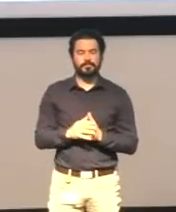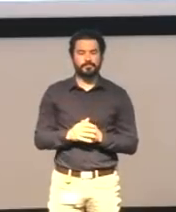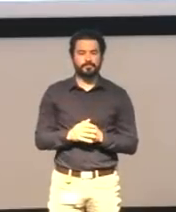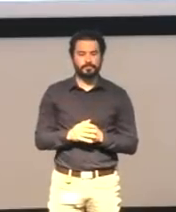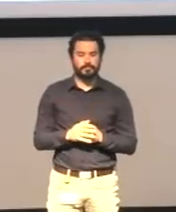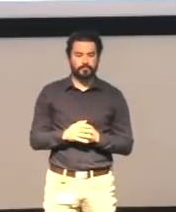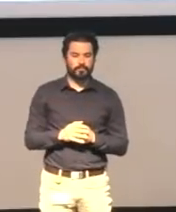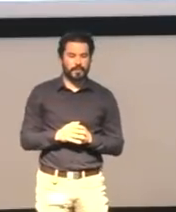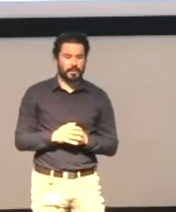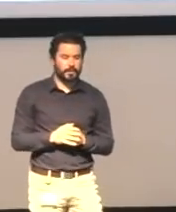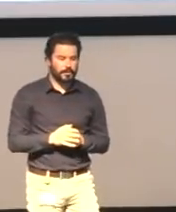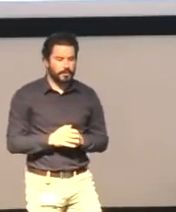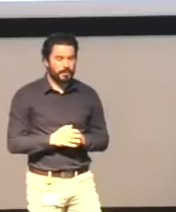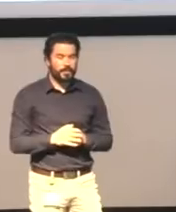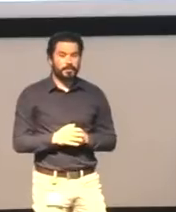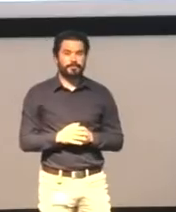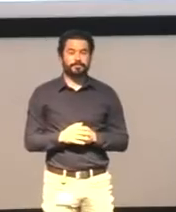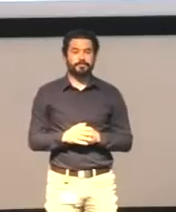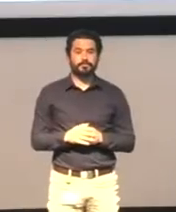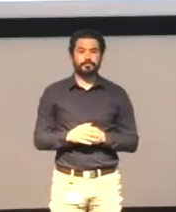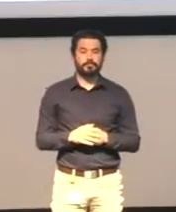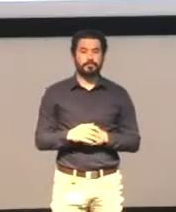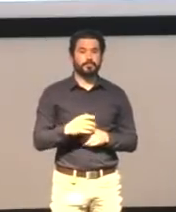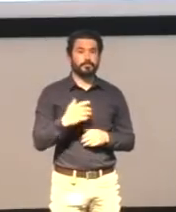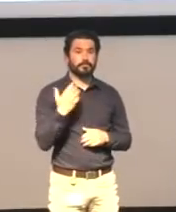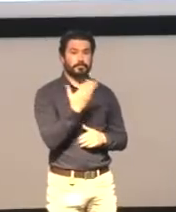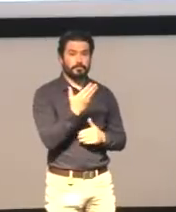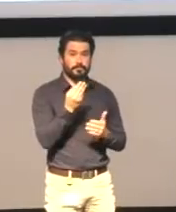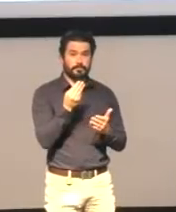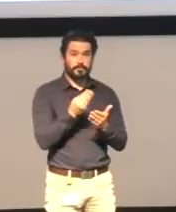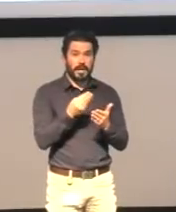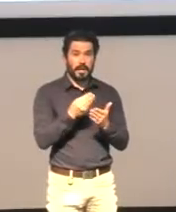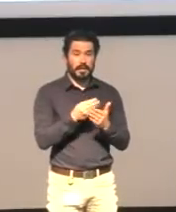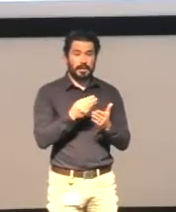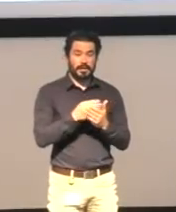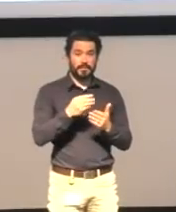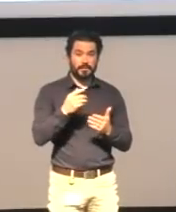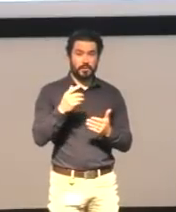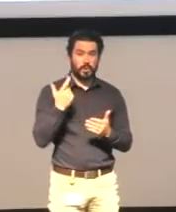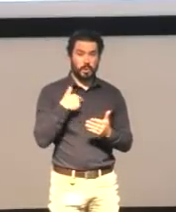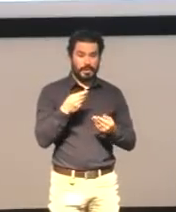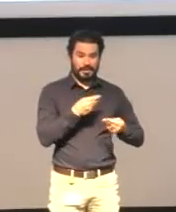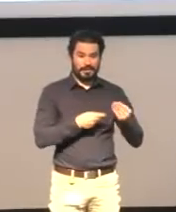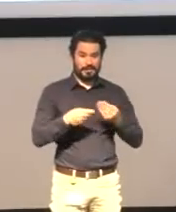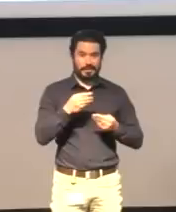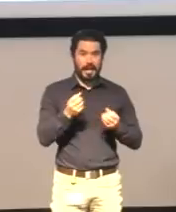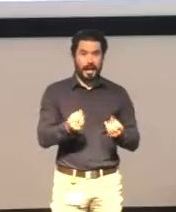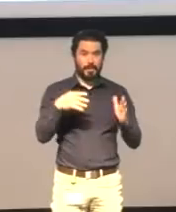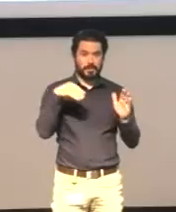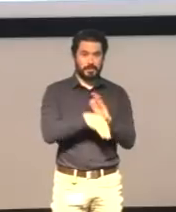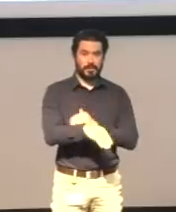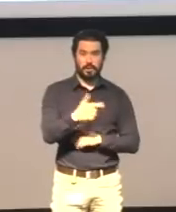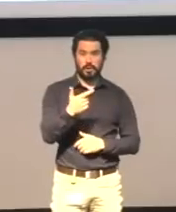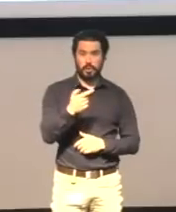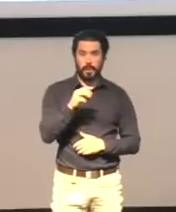So some of these projected loss today for 2020 was 21 million. June press